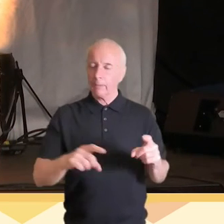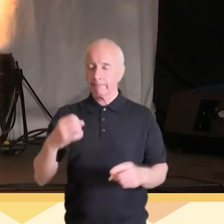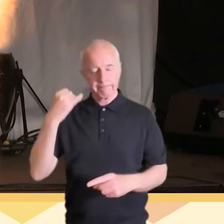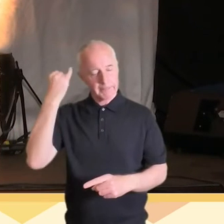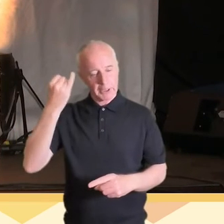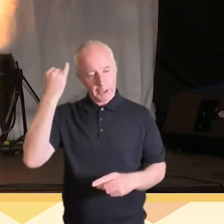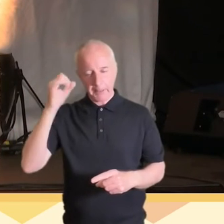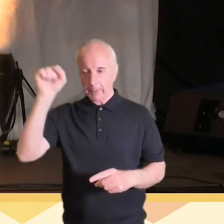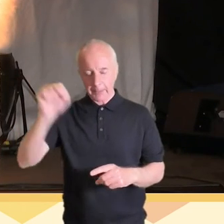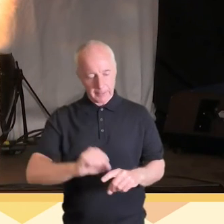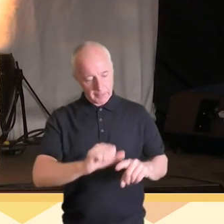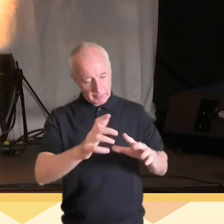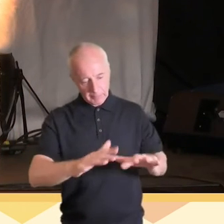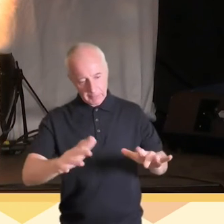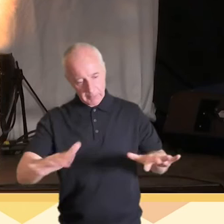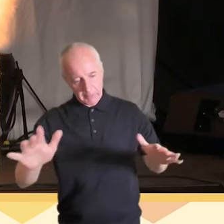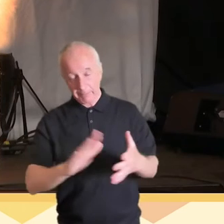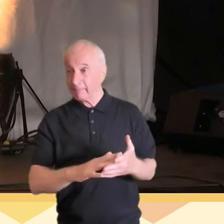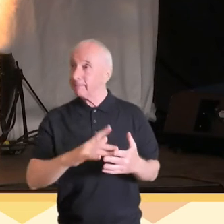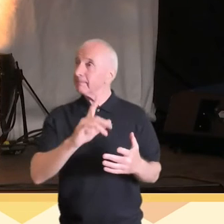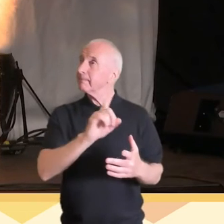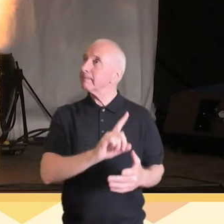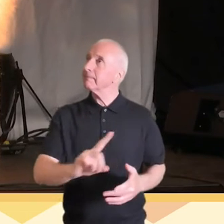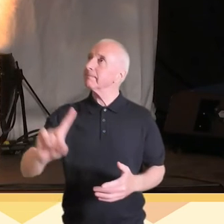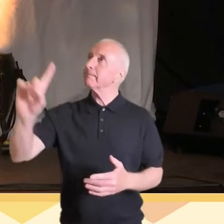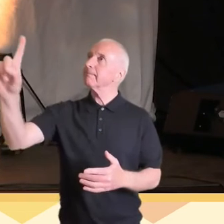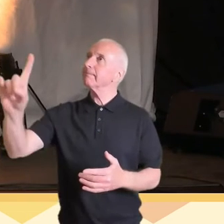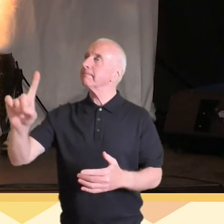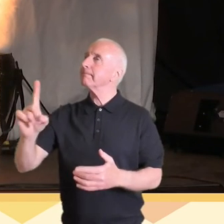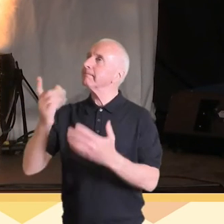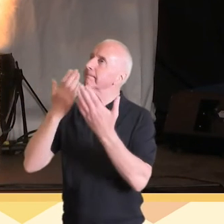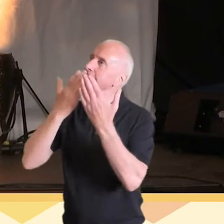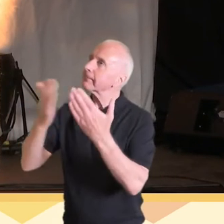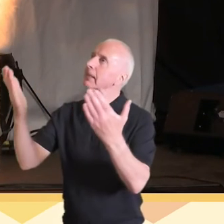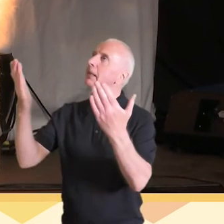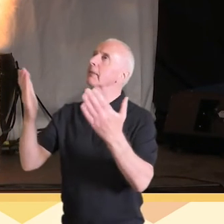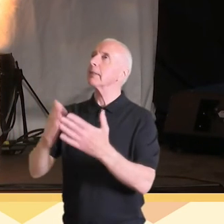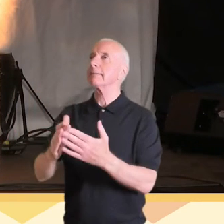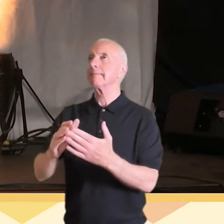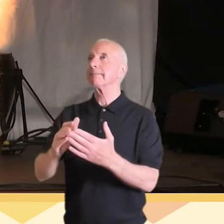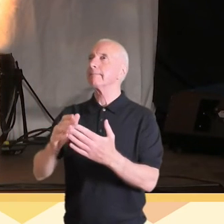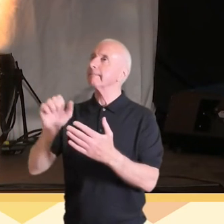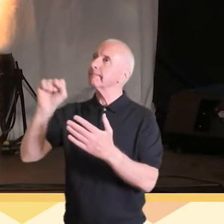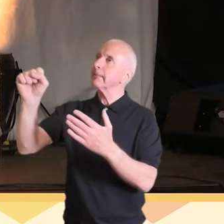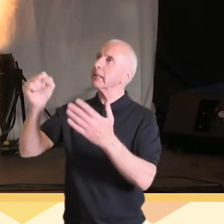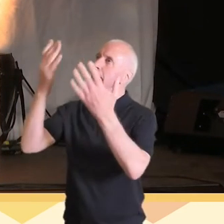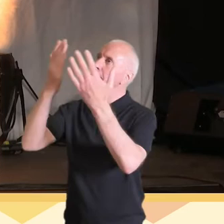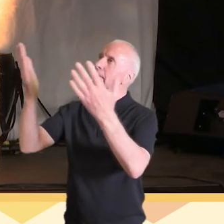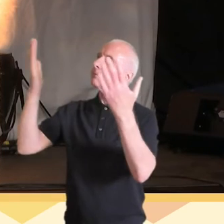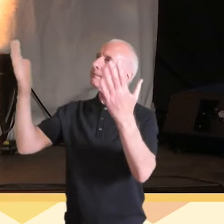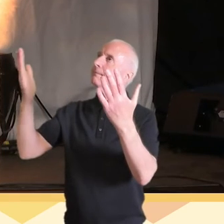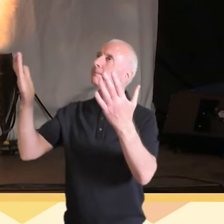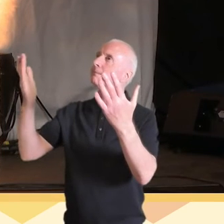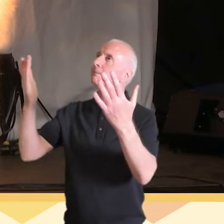pasture. Enter his gates with thanksgiving and his courts with